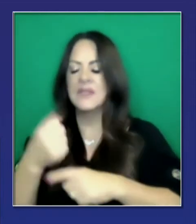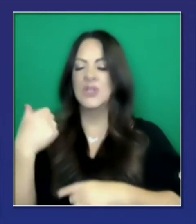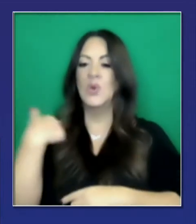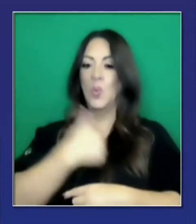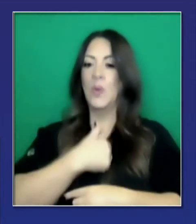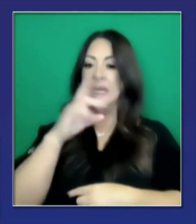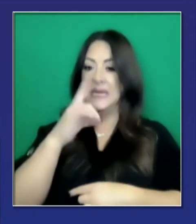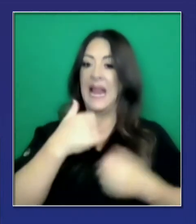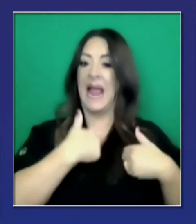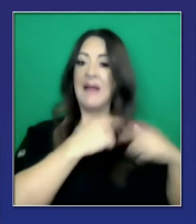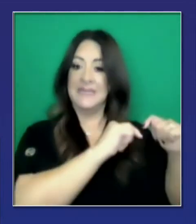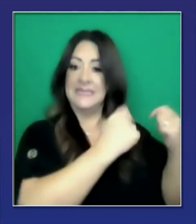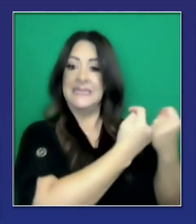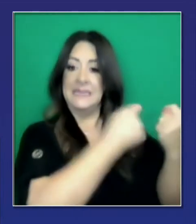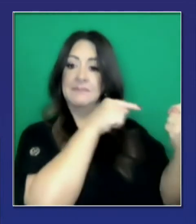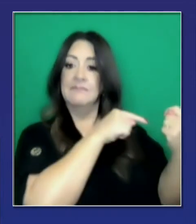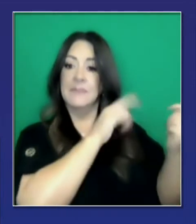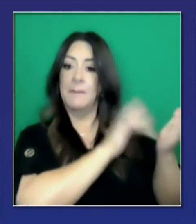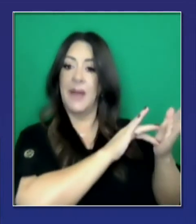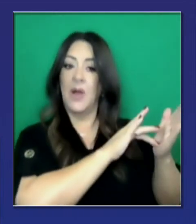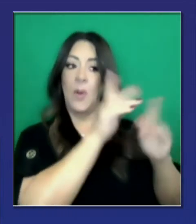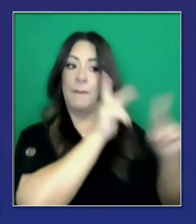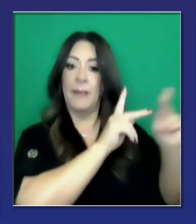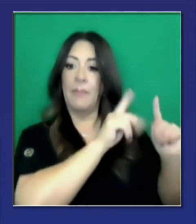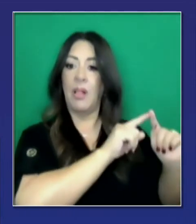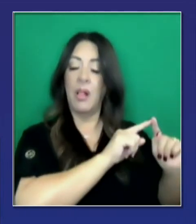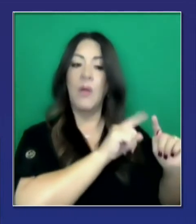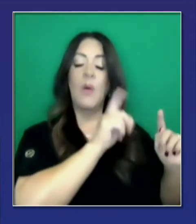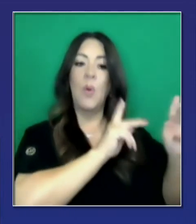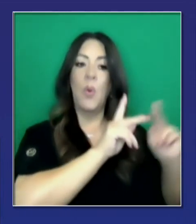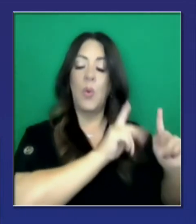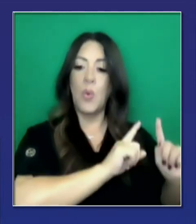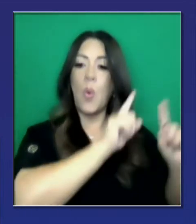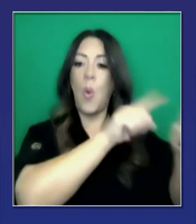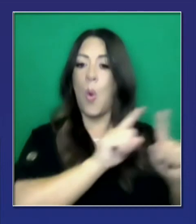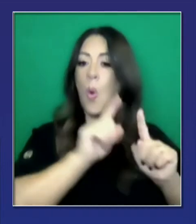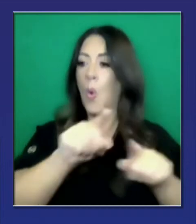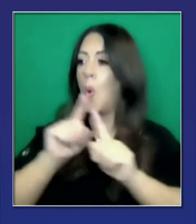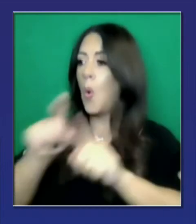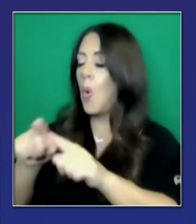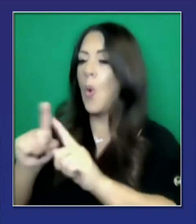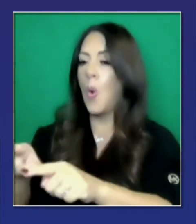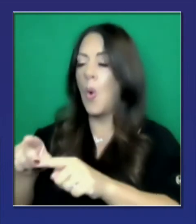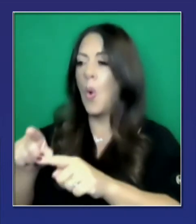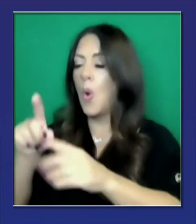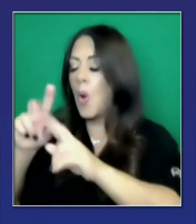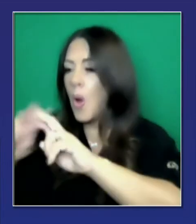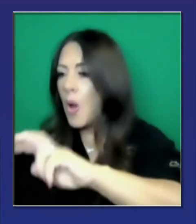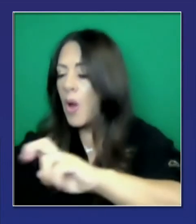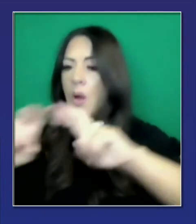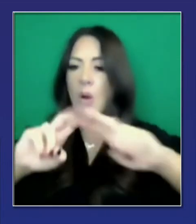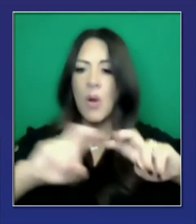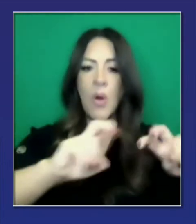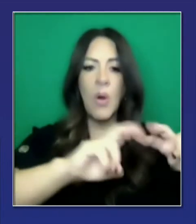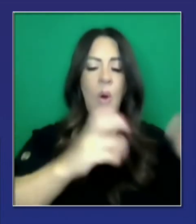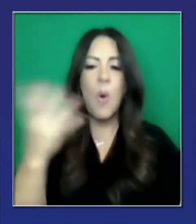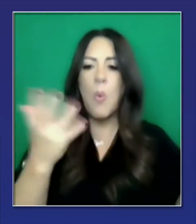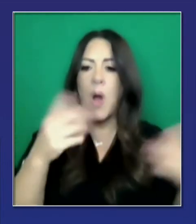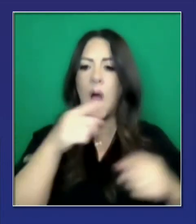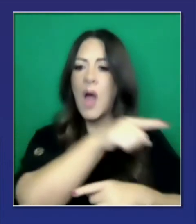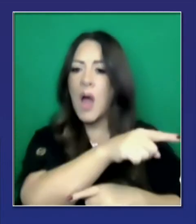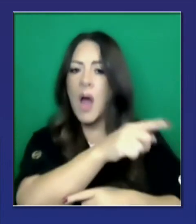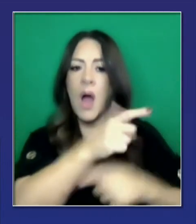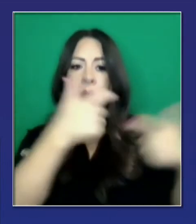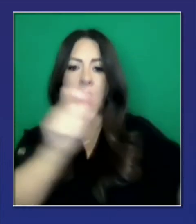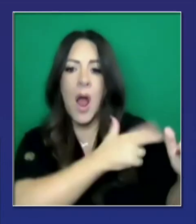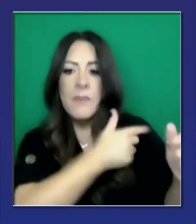down. We visited a sample of the hospitals, large and small, to really understand what are the most important acute needs. Staffing, obviously,